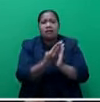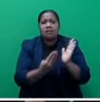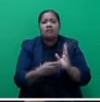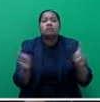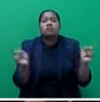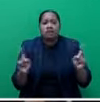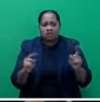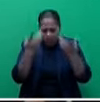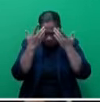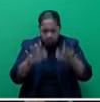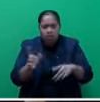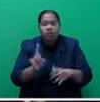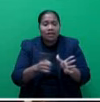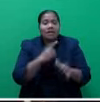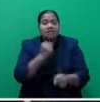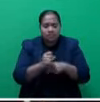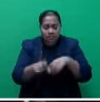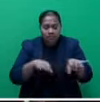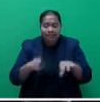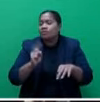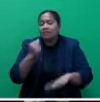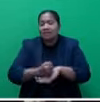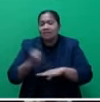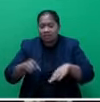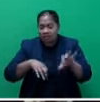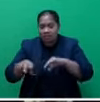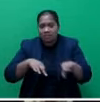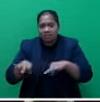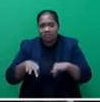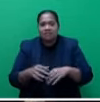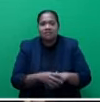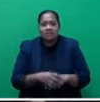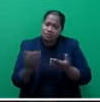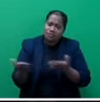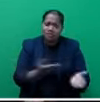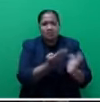what the Attorney General was planning, what the government was planning to bring the bills.